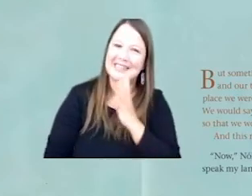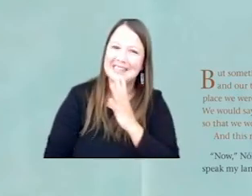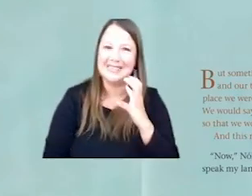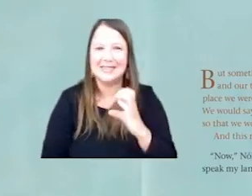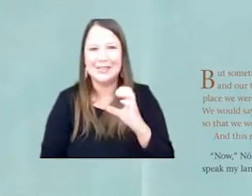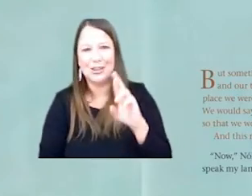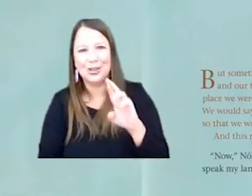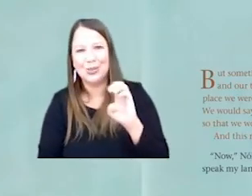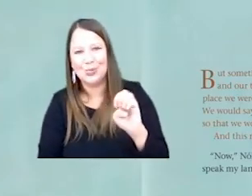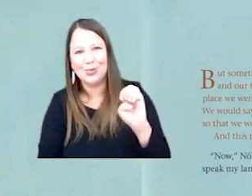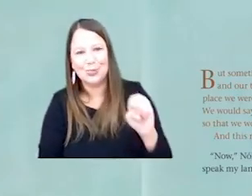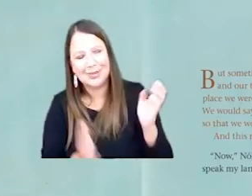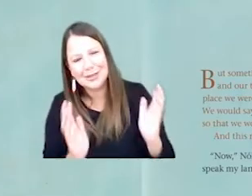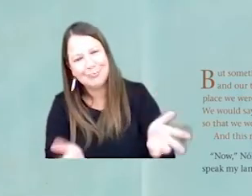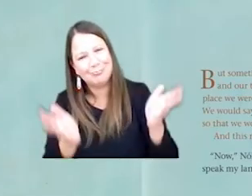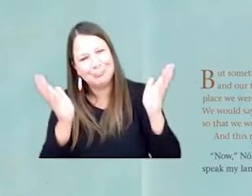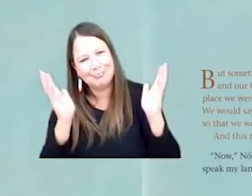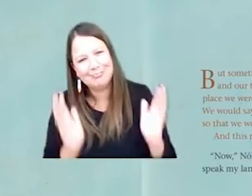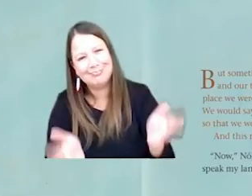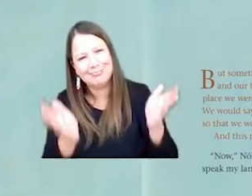so happy.